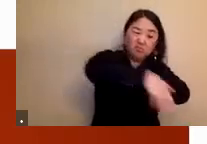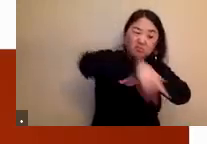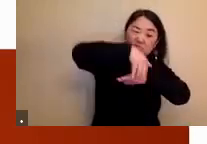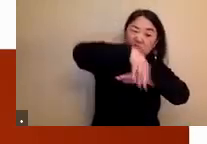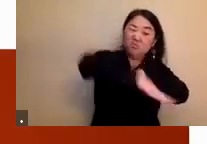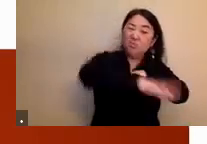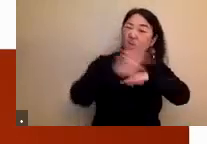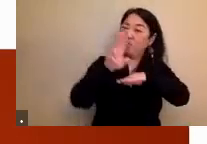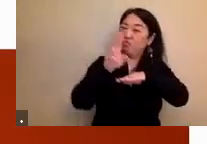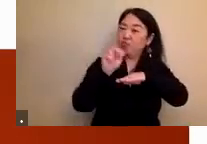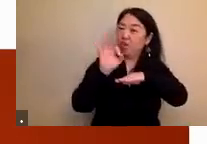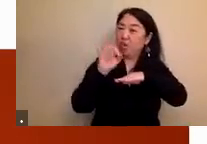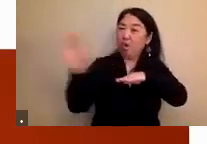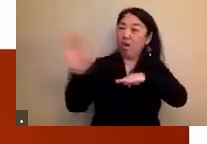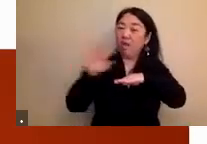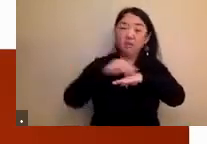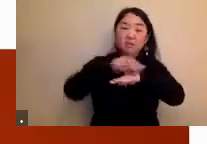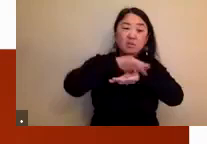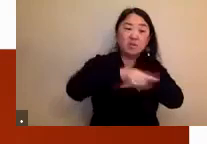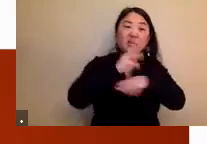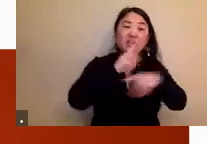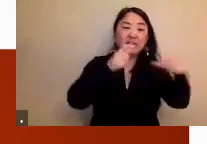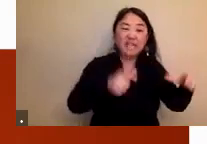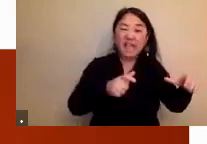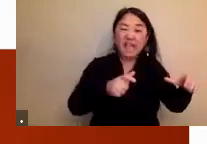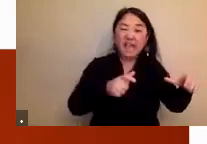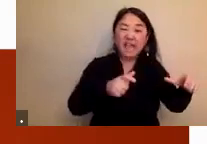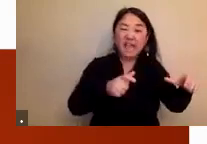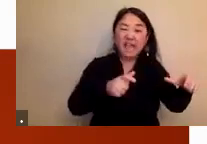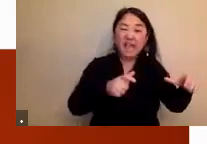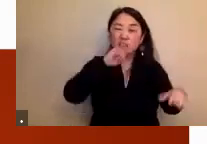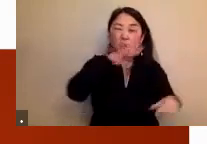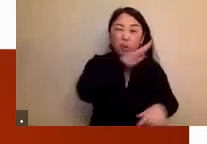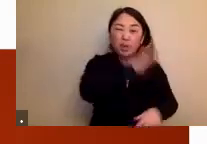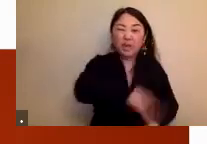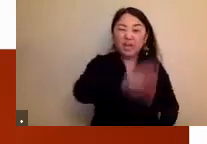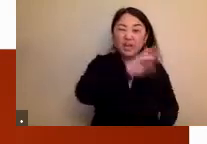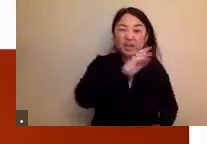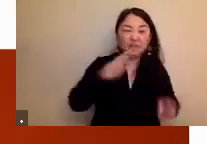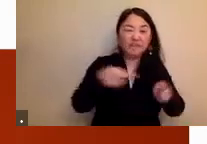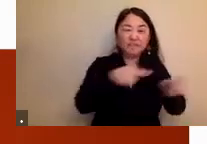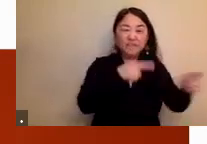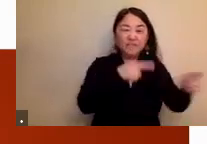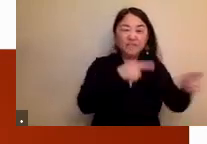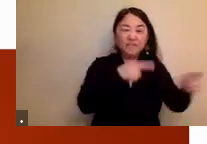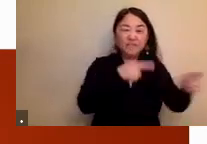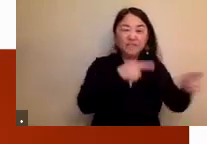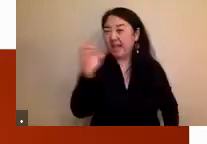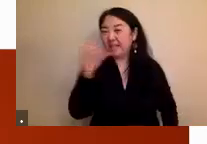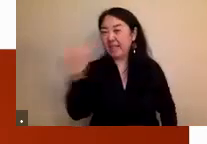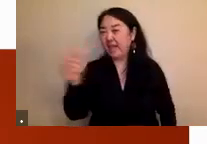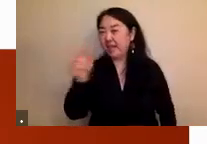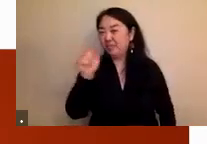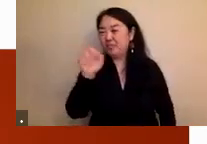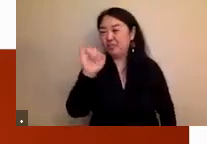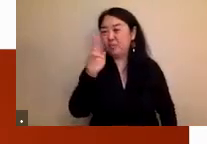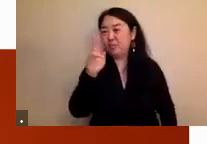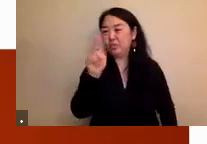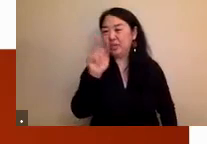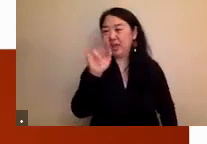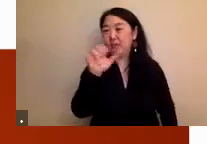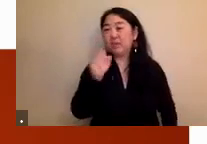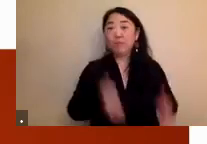has polluted our rivers and tributaries, most notably going into bays that impact